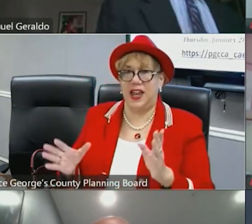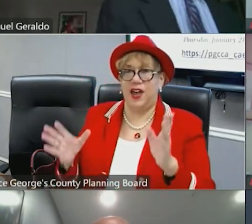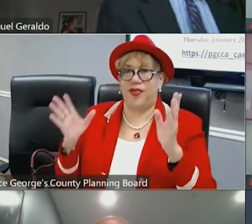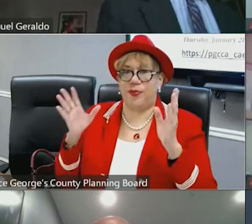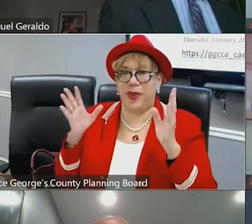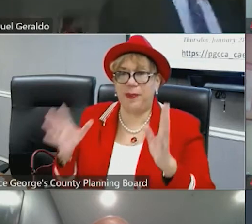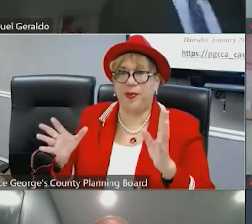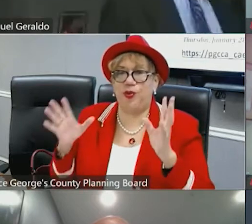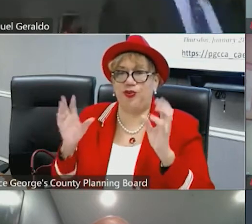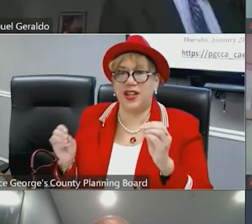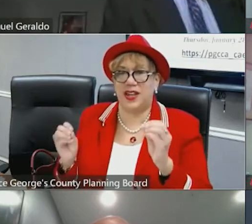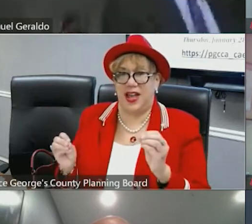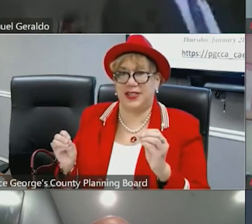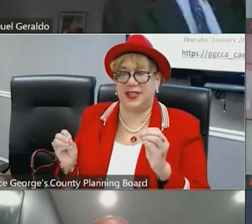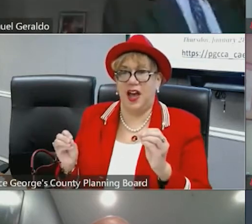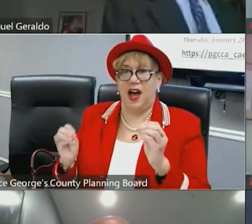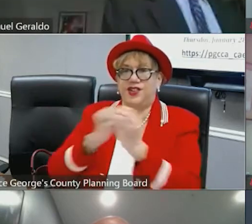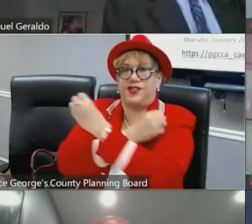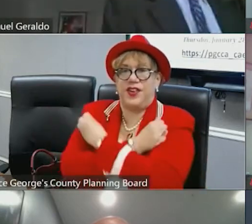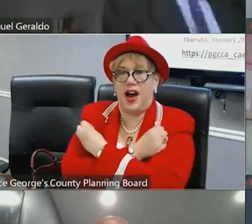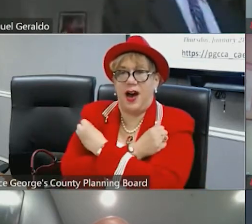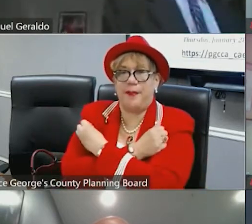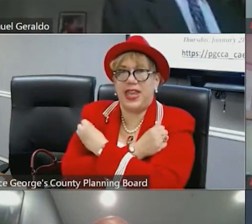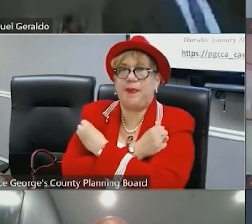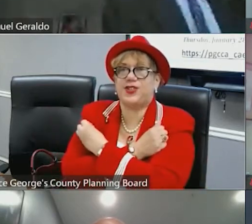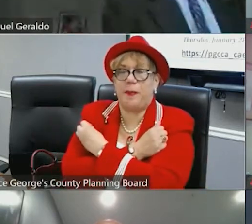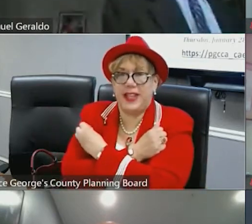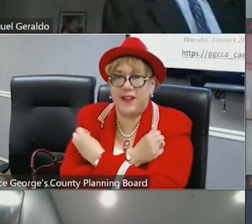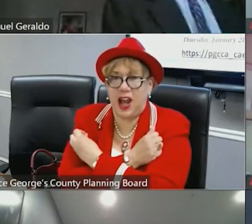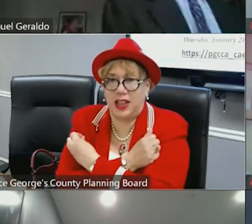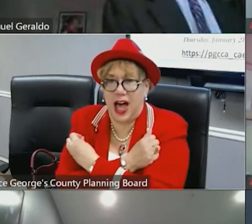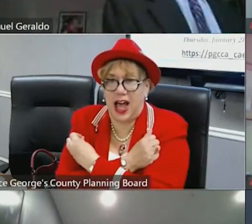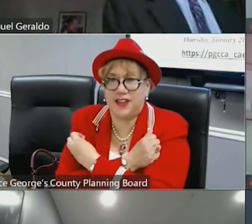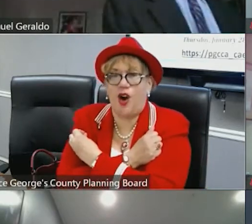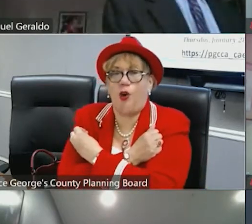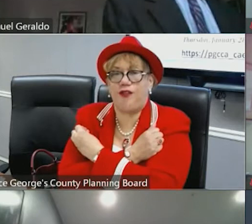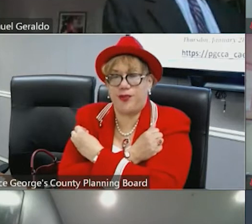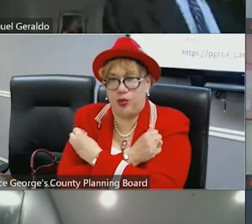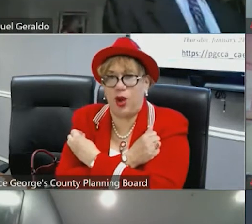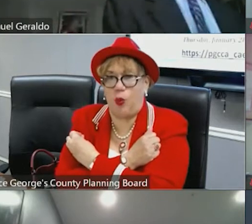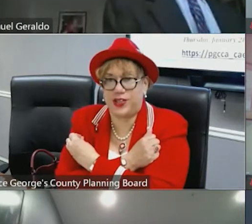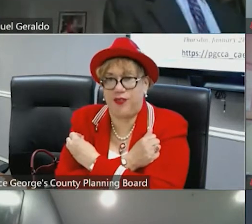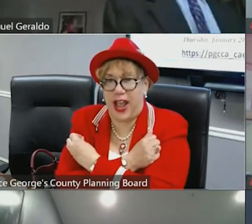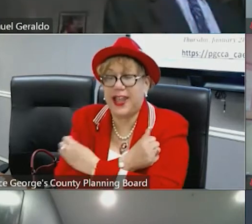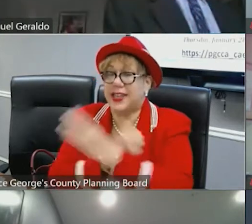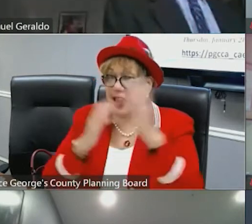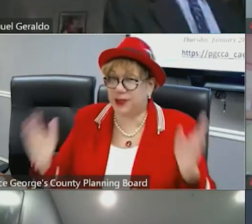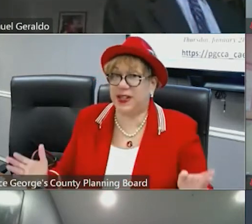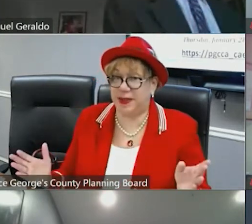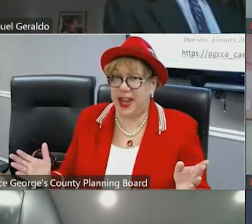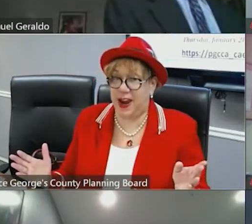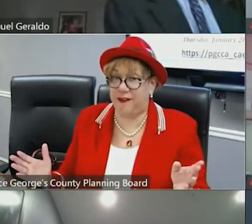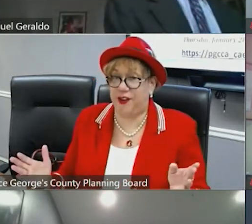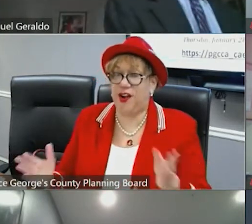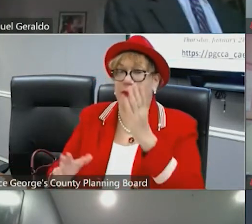let people who threaten us keep us from living our lives or from doing what's right. Yes, we need to